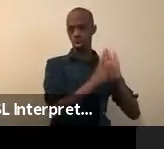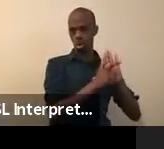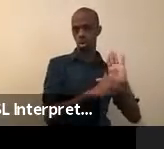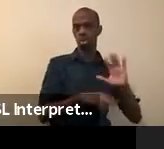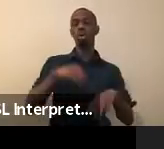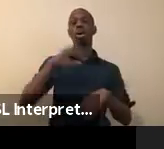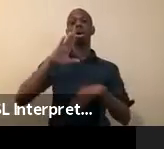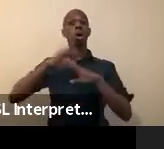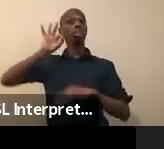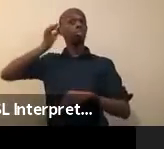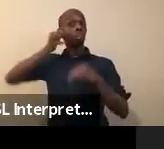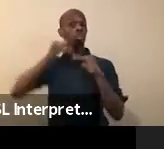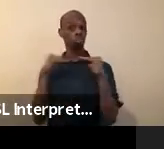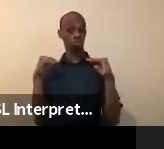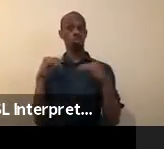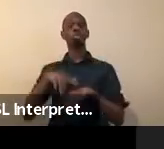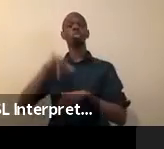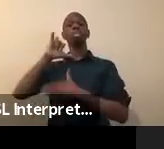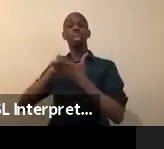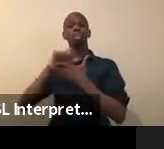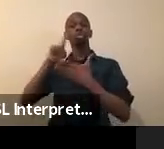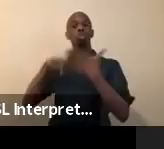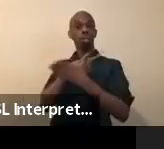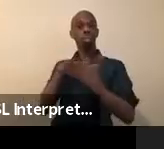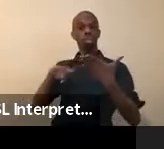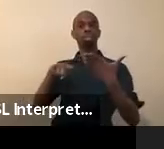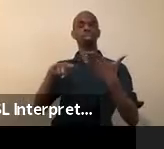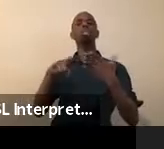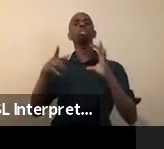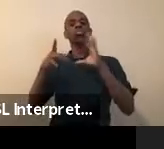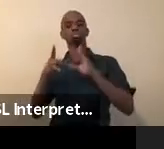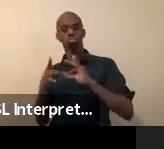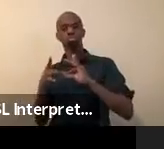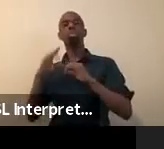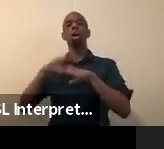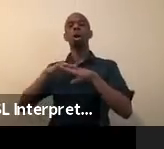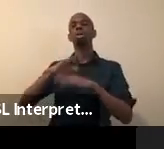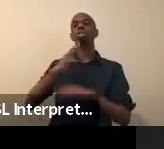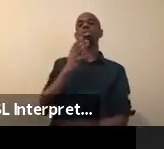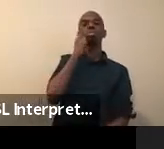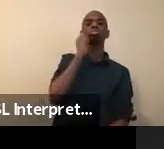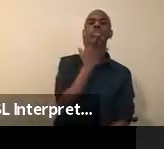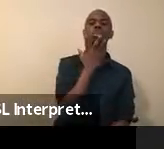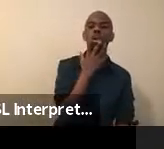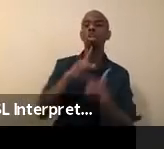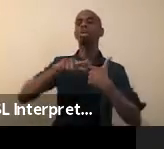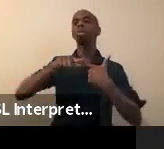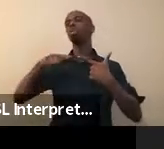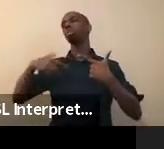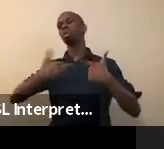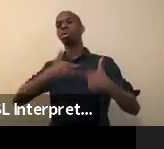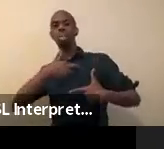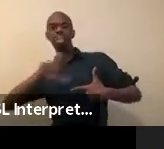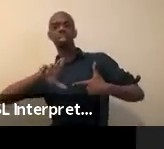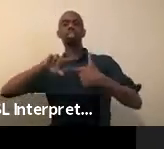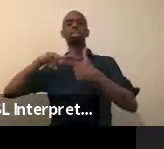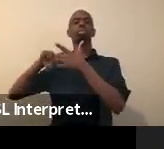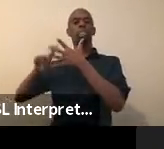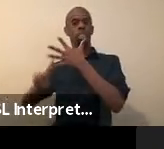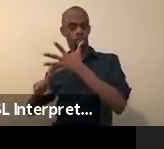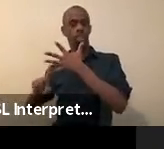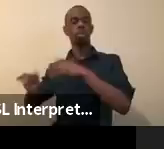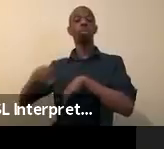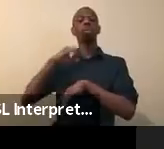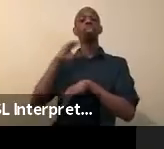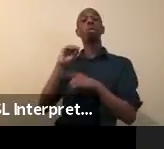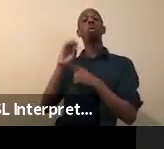by bias against race, color, religion, right? Now, this is something I want us to bookmark, right? Bias or hate incident, okay? Because this